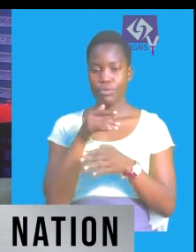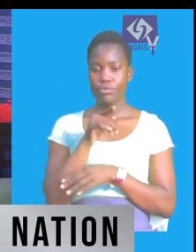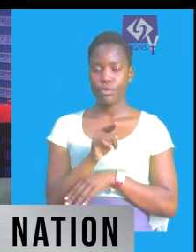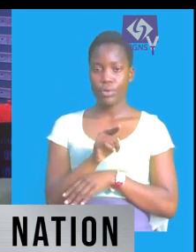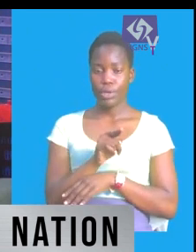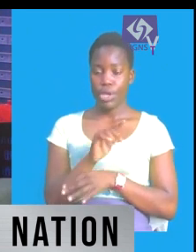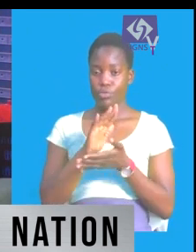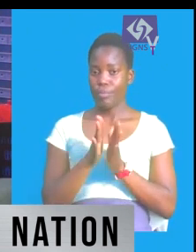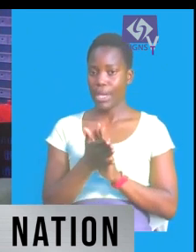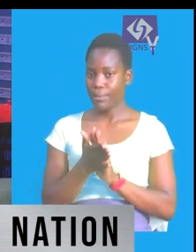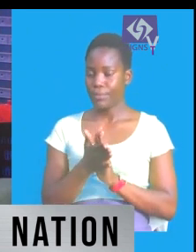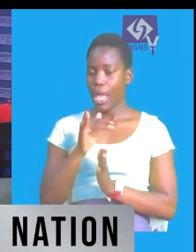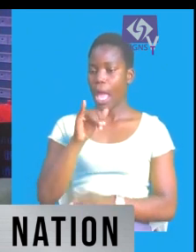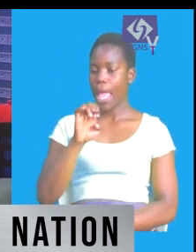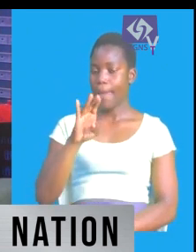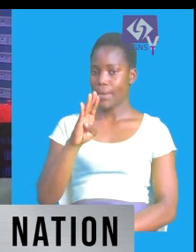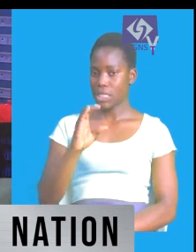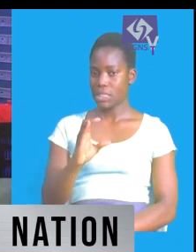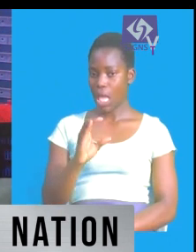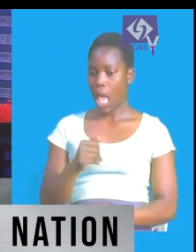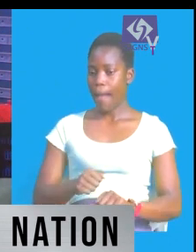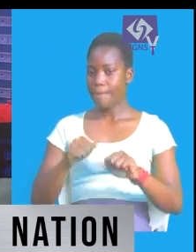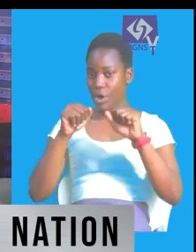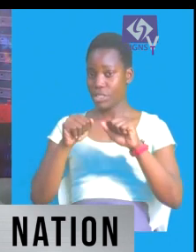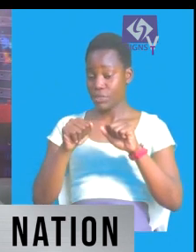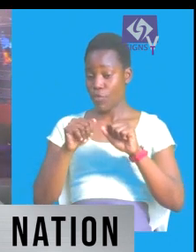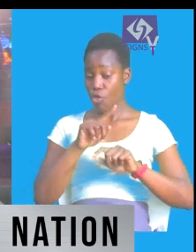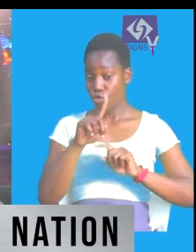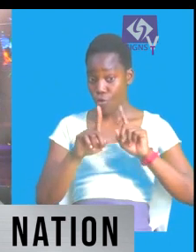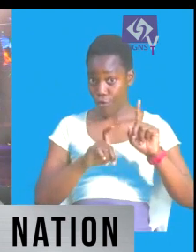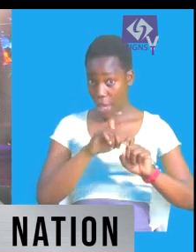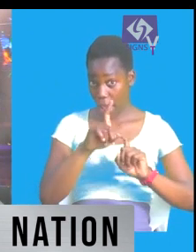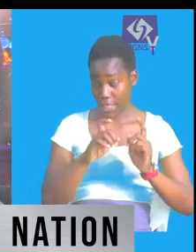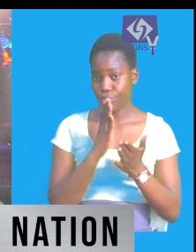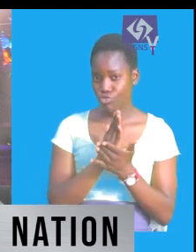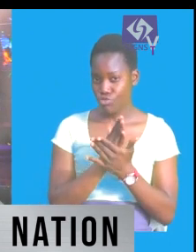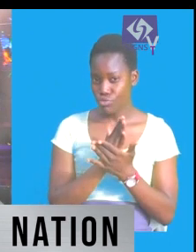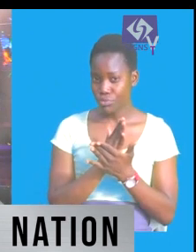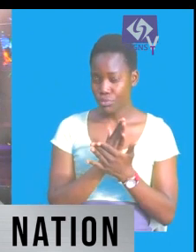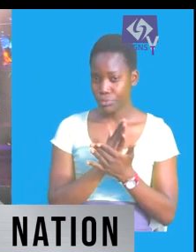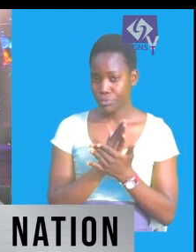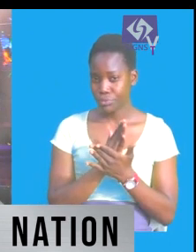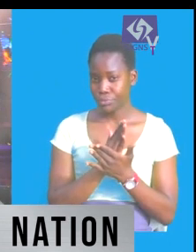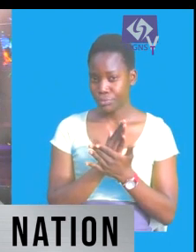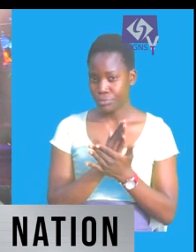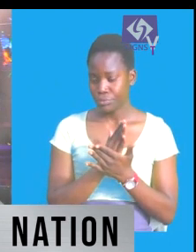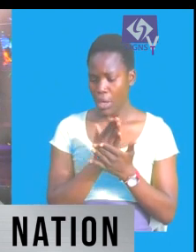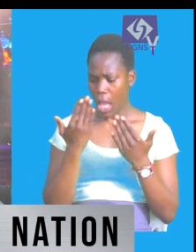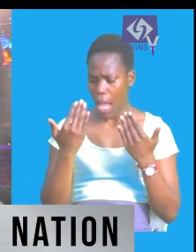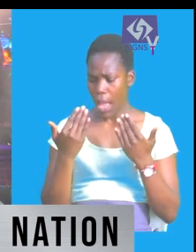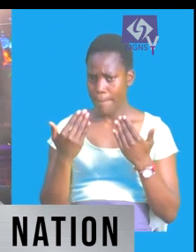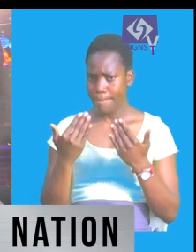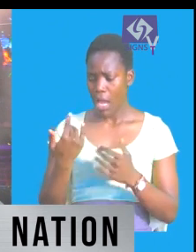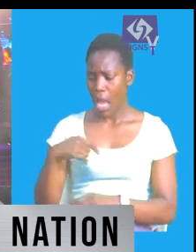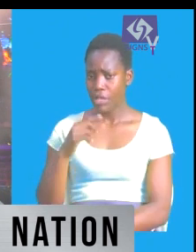an IBC chair, you are vetted. Okay. Cindy? Yes. We